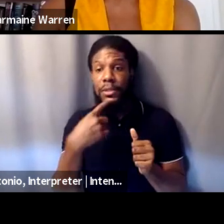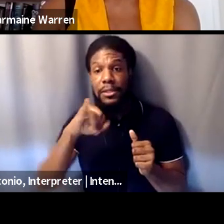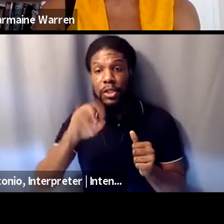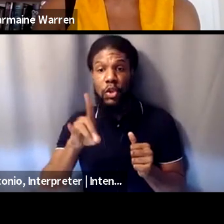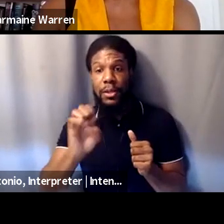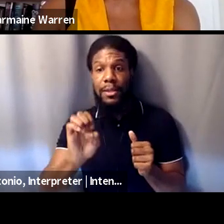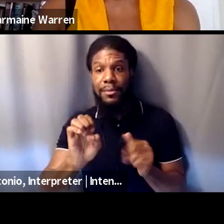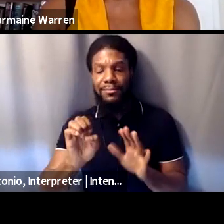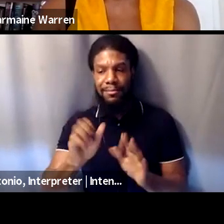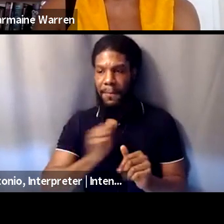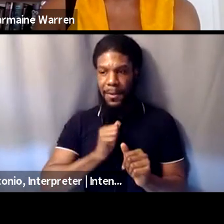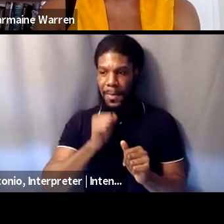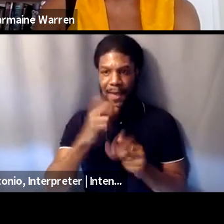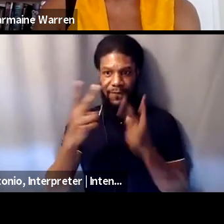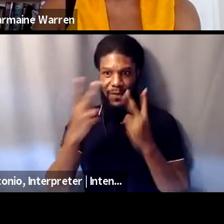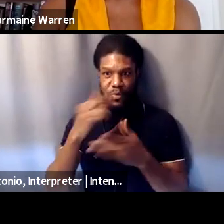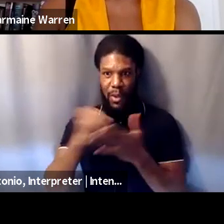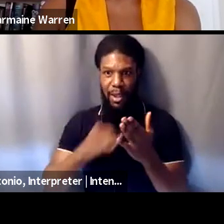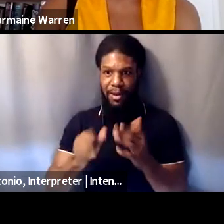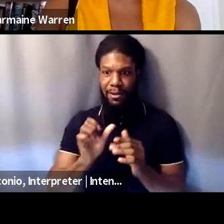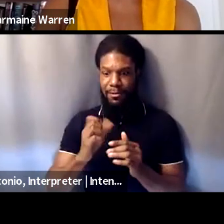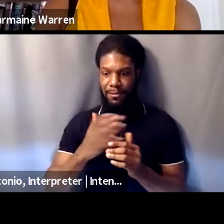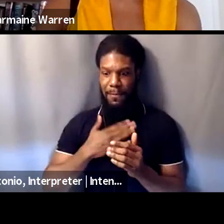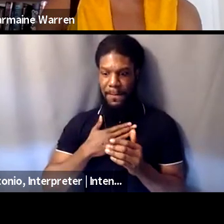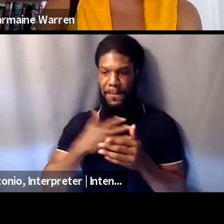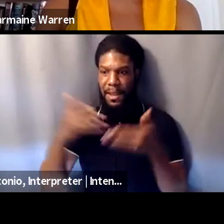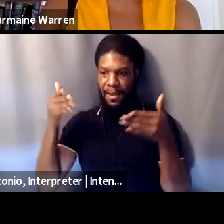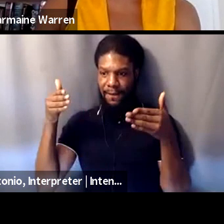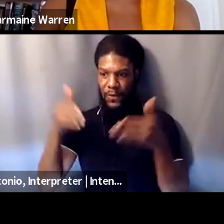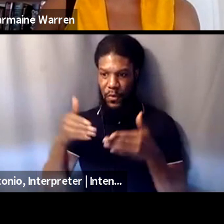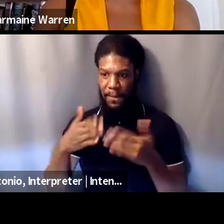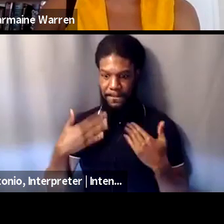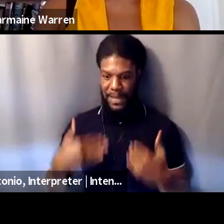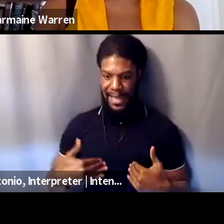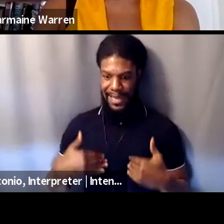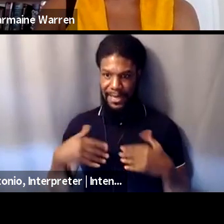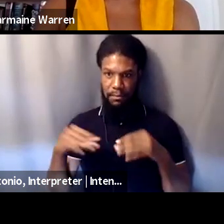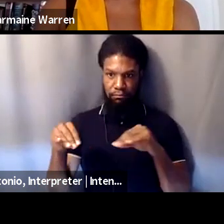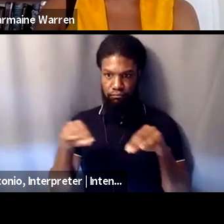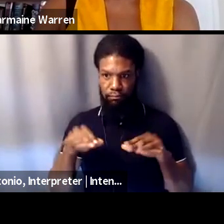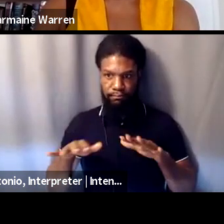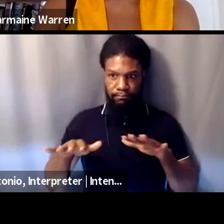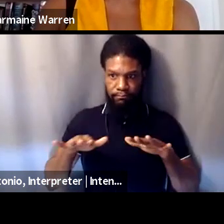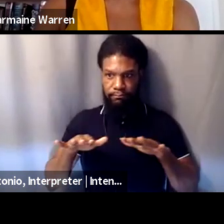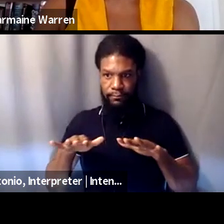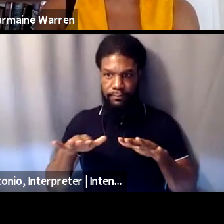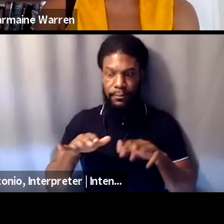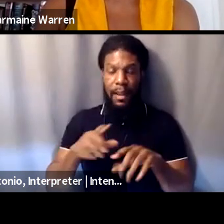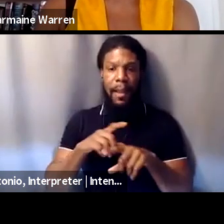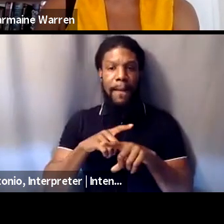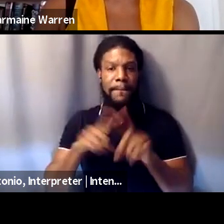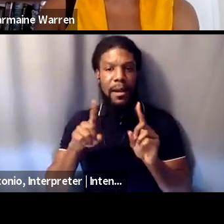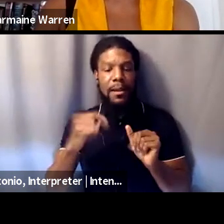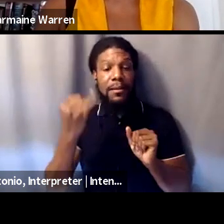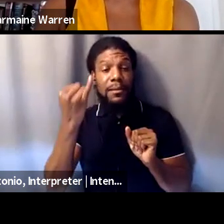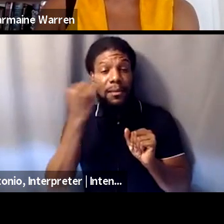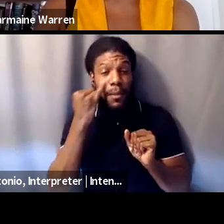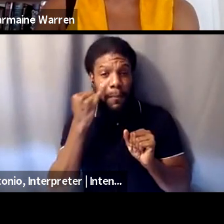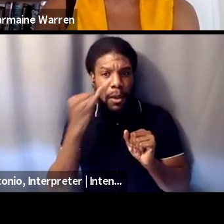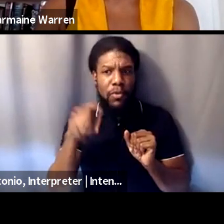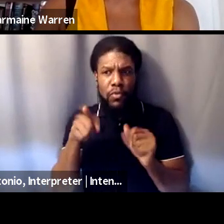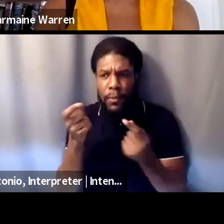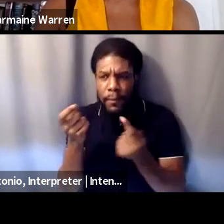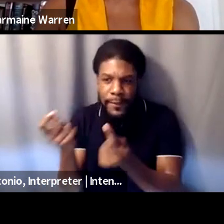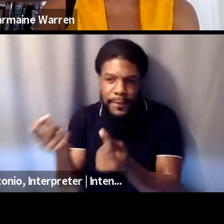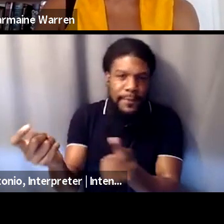I'm not so good with that, I'm really like body centric, but I could imagine just like, what if you just got a whole bunch of people in the